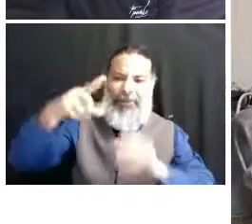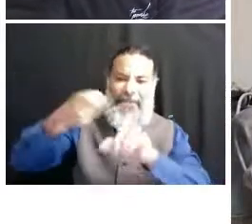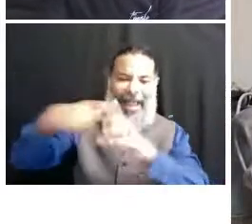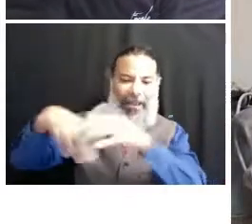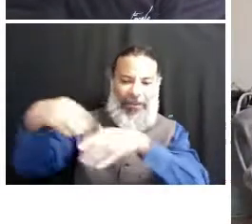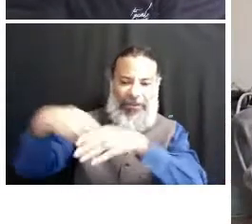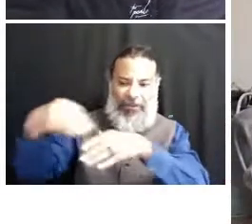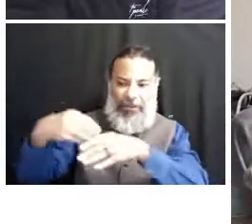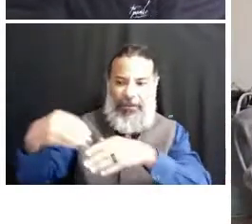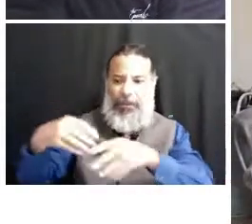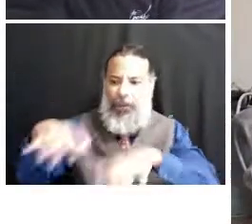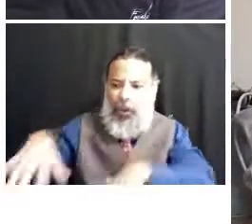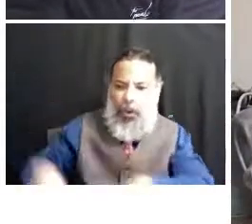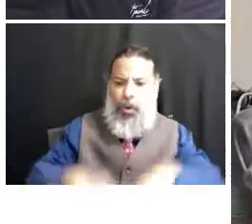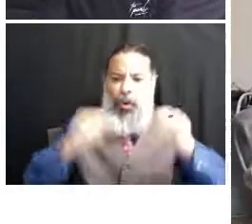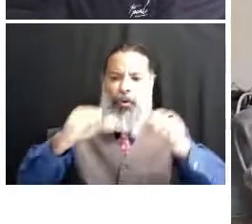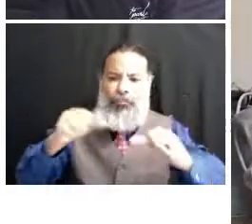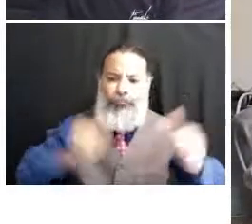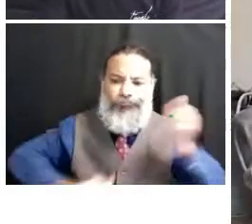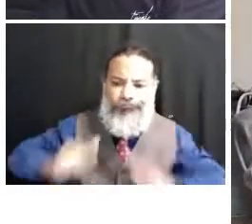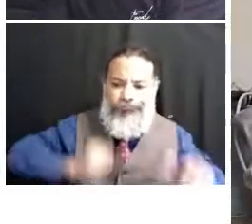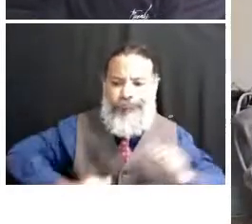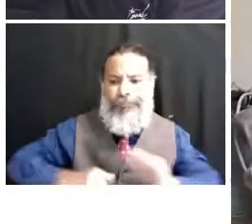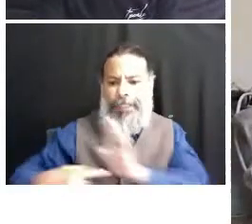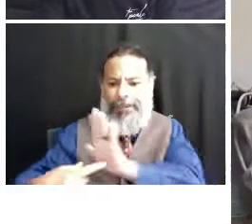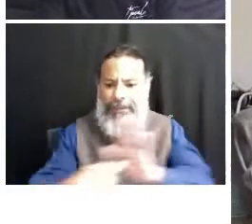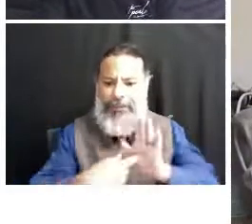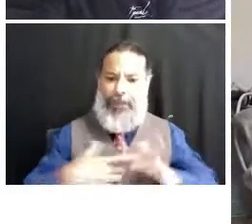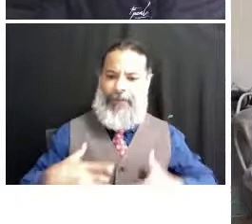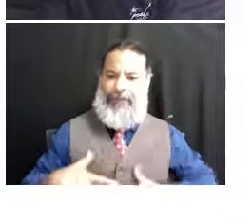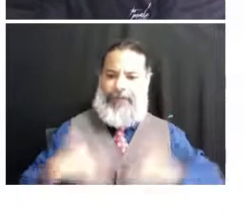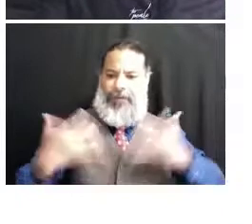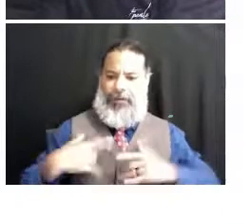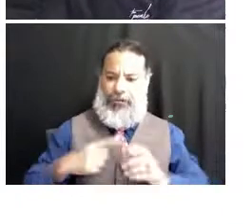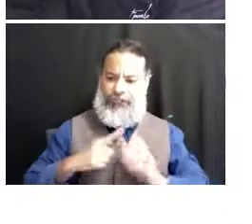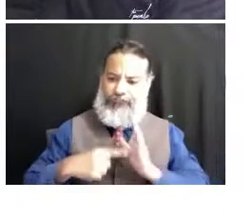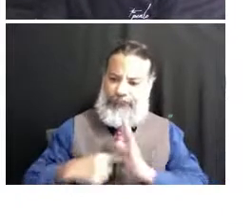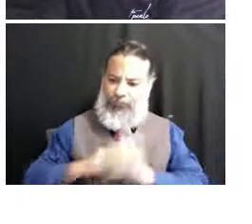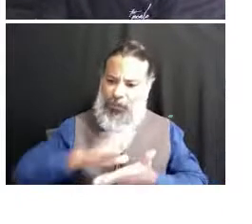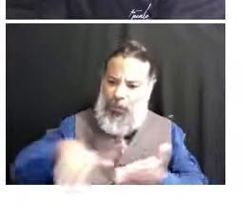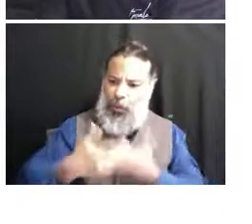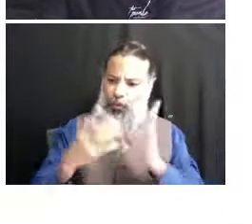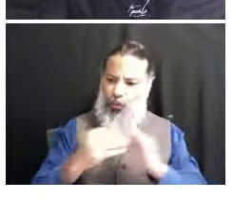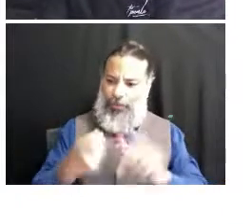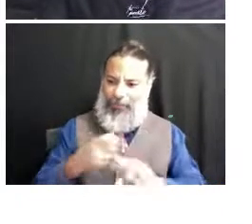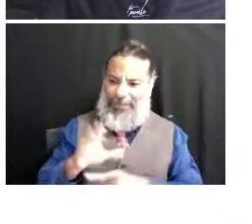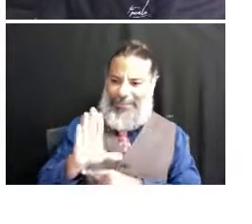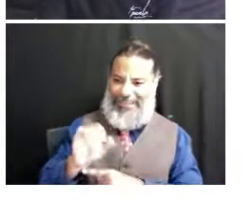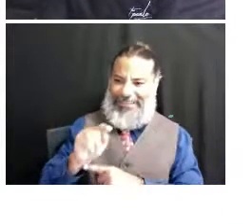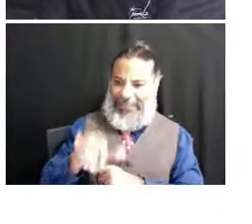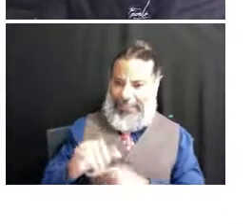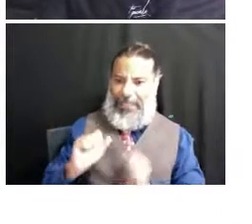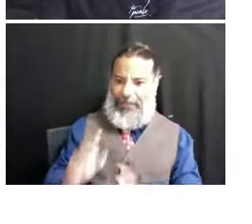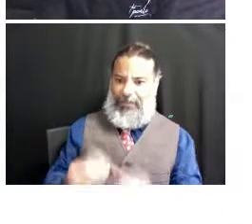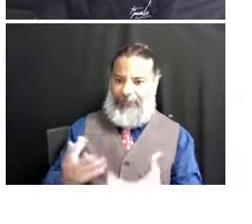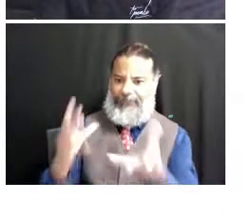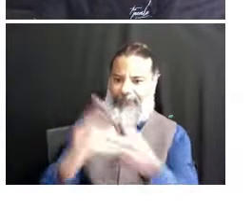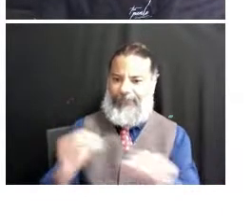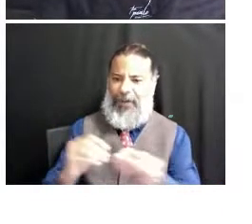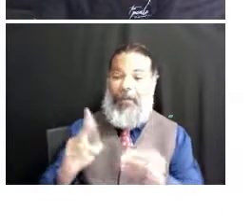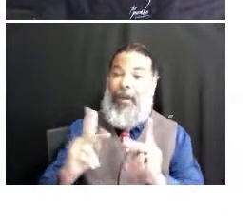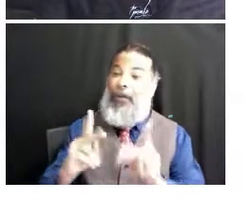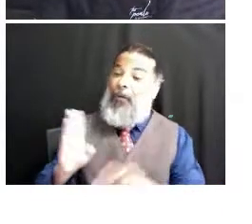will host performances, exhibitions, and events that ensure the whole story of the city is told and help people everywhere